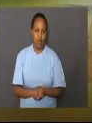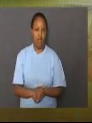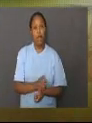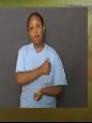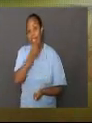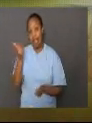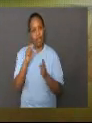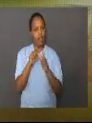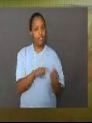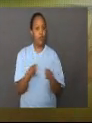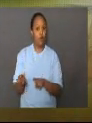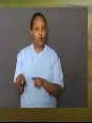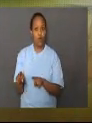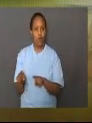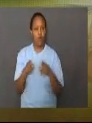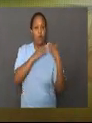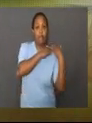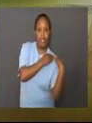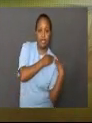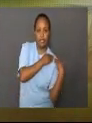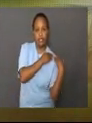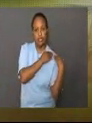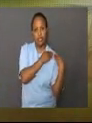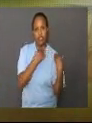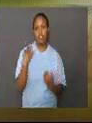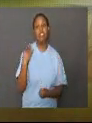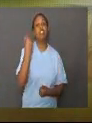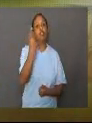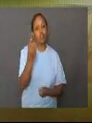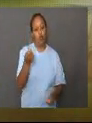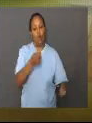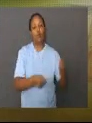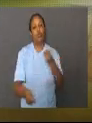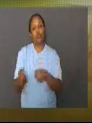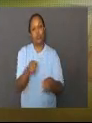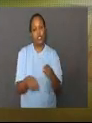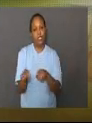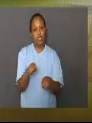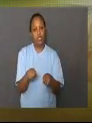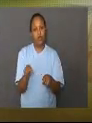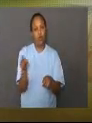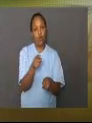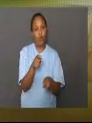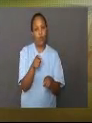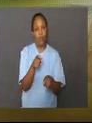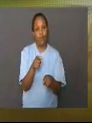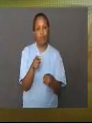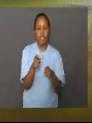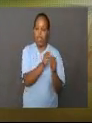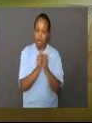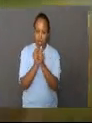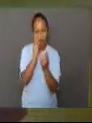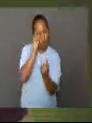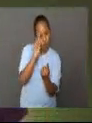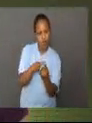other words, burdens are individual contributions toward a common goal.